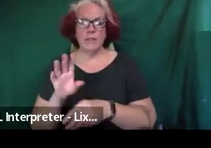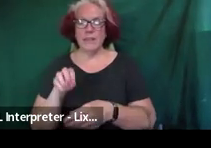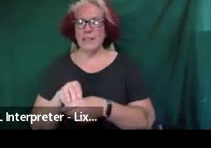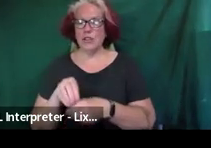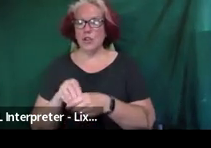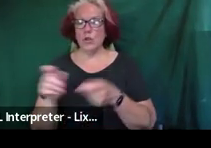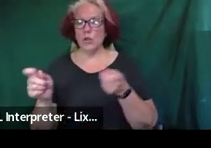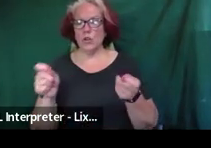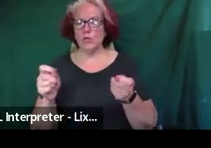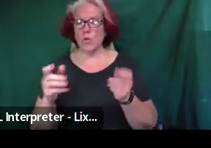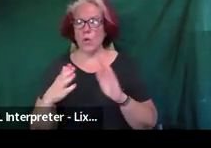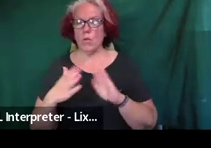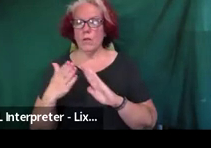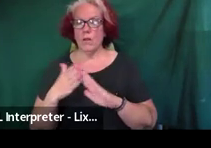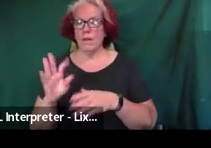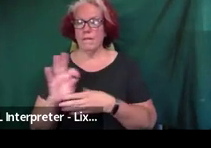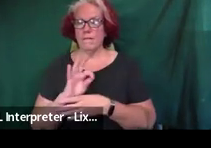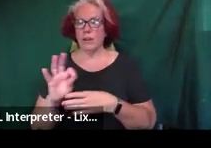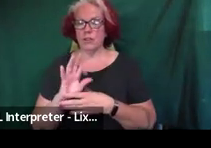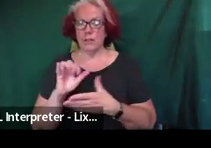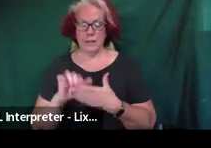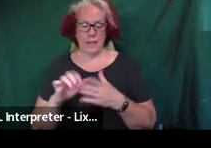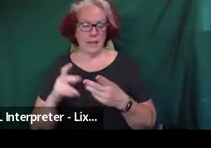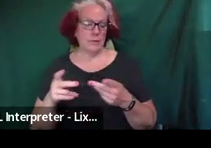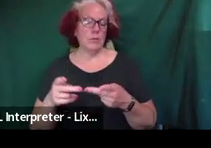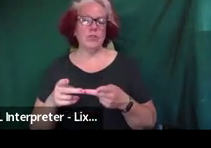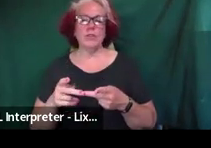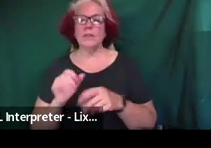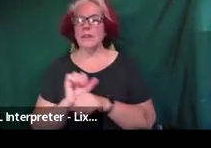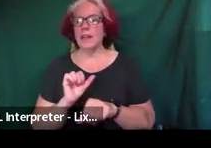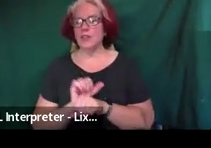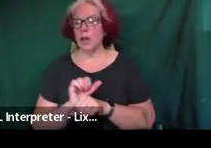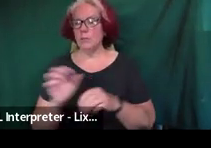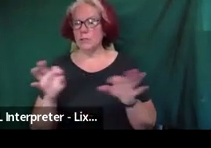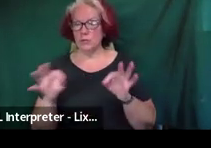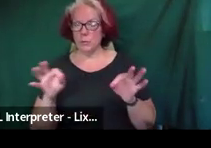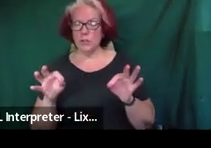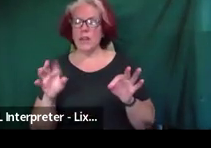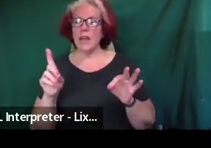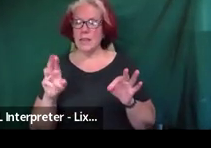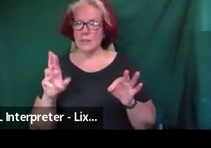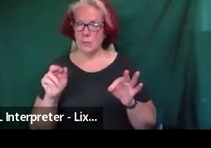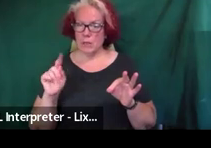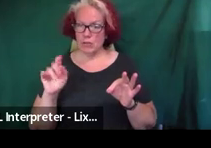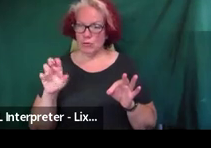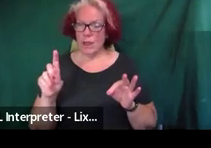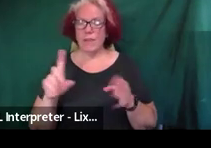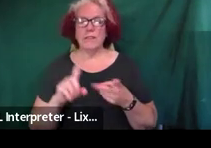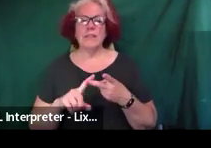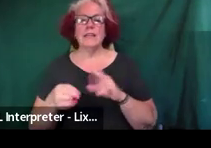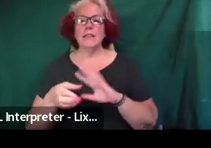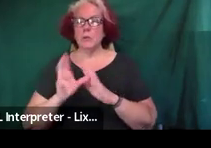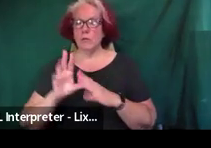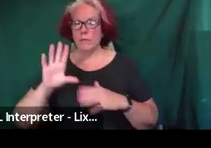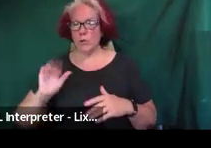control function. And that is a position that job description has been drafted and has been reviewed by